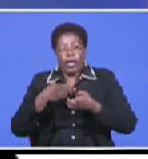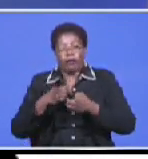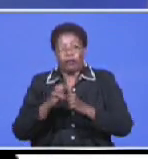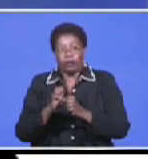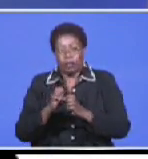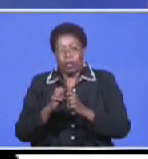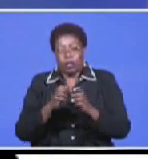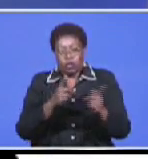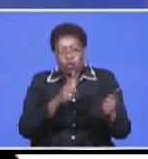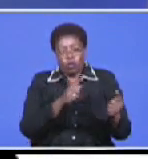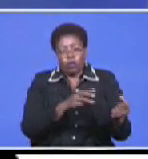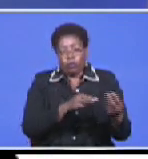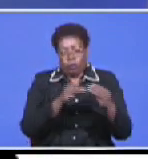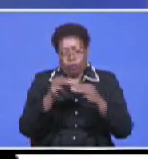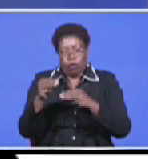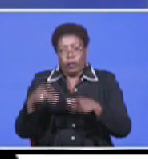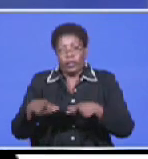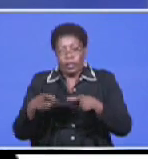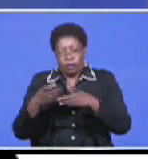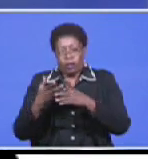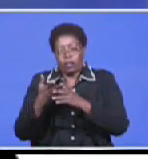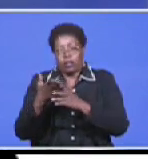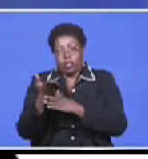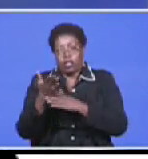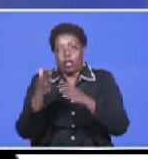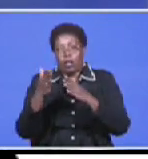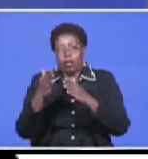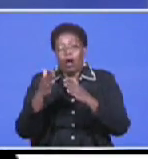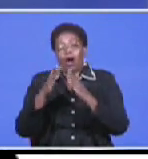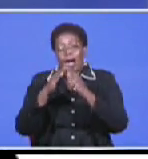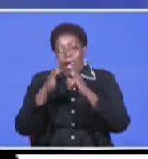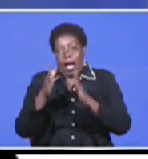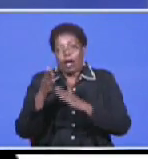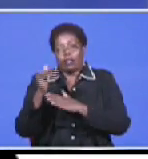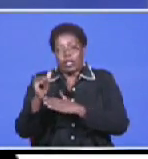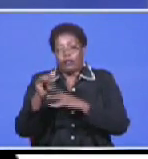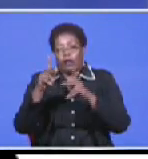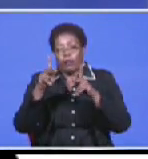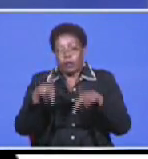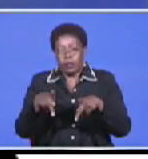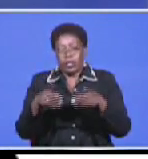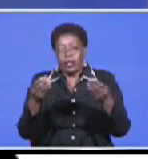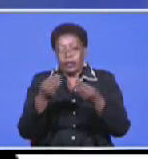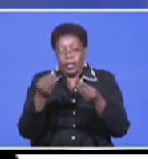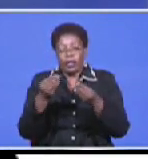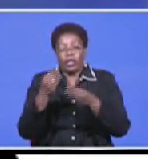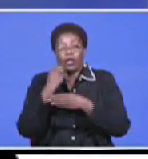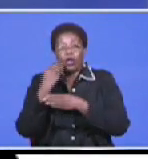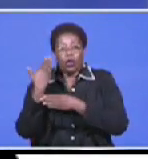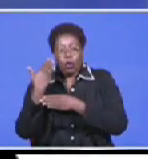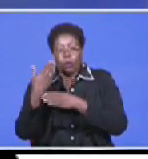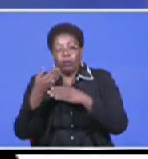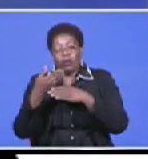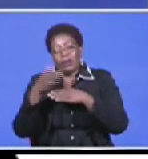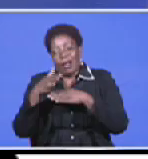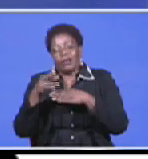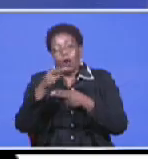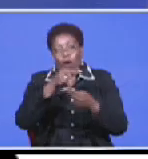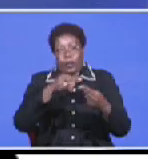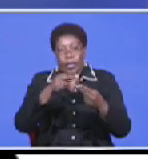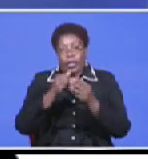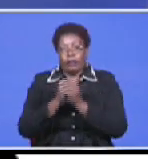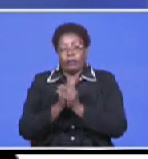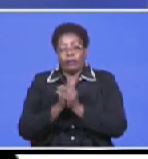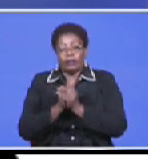to relocate and provide transitional housing for persons displaced by Hurricane Dorian. Families will